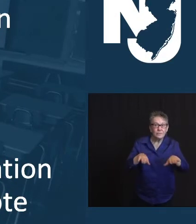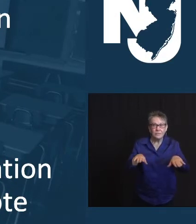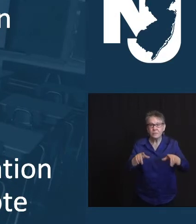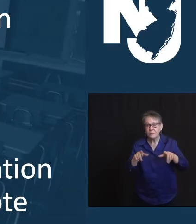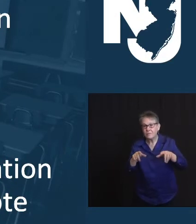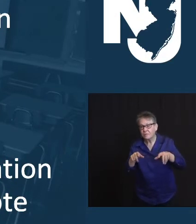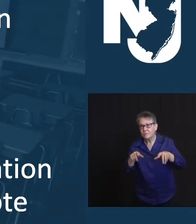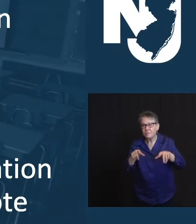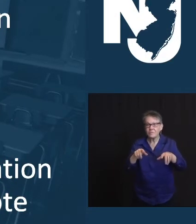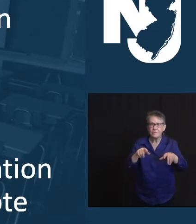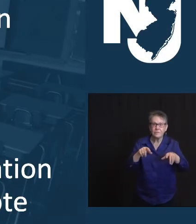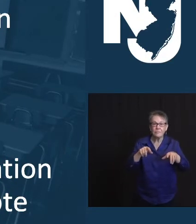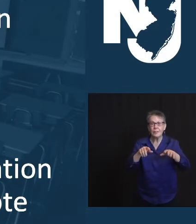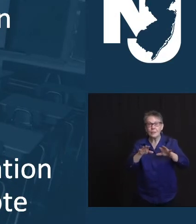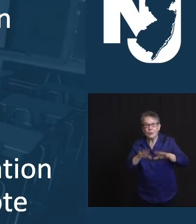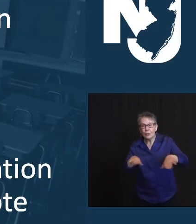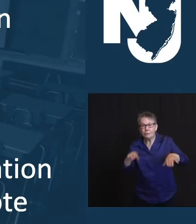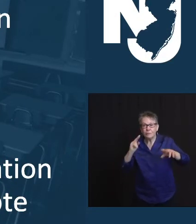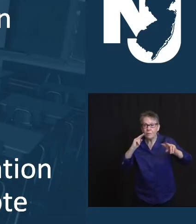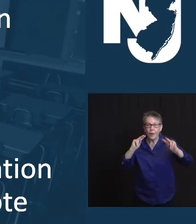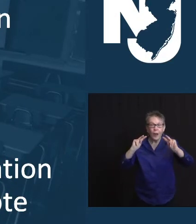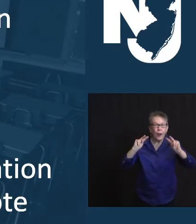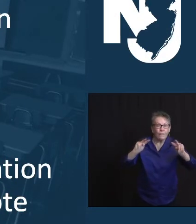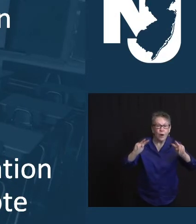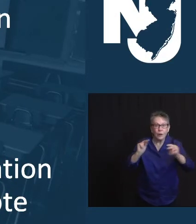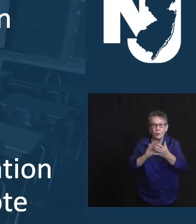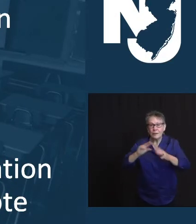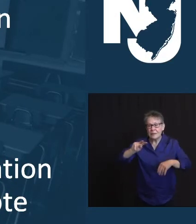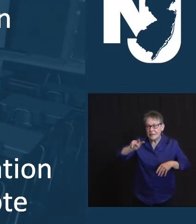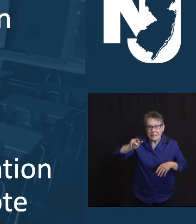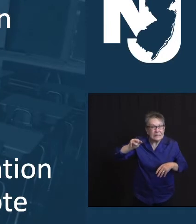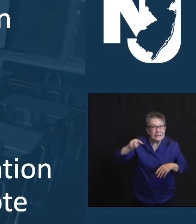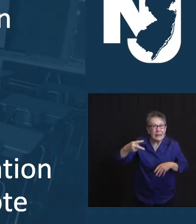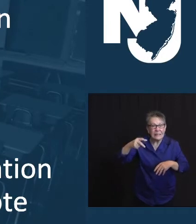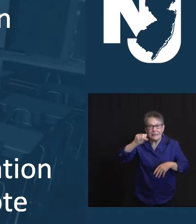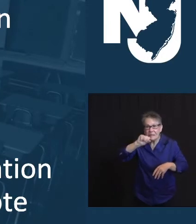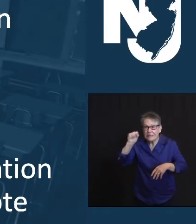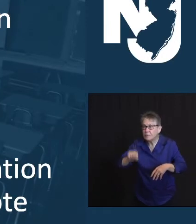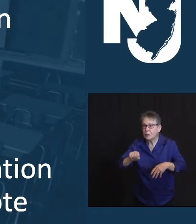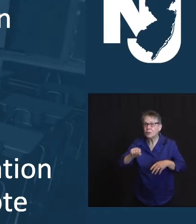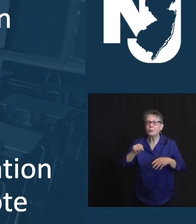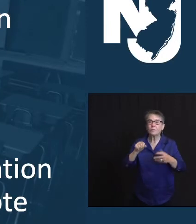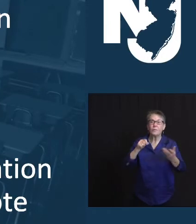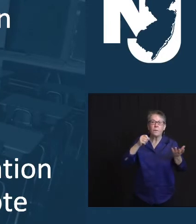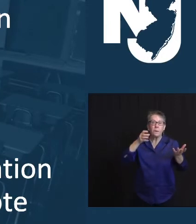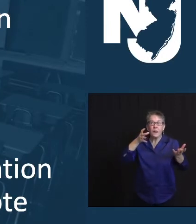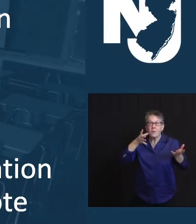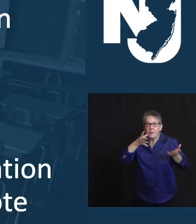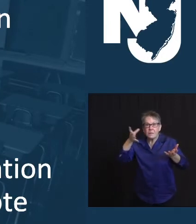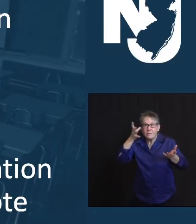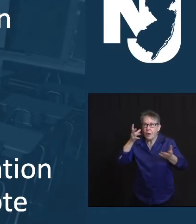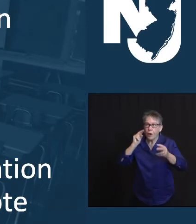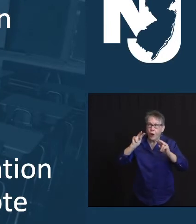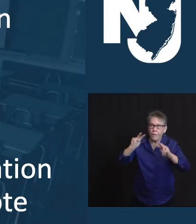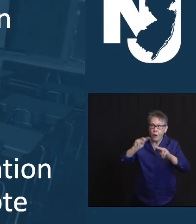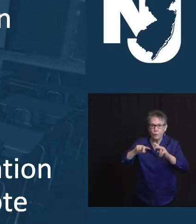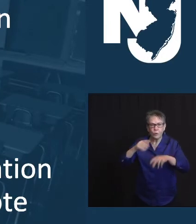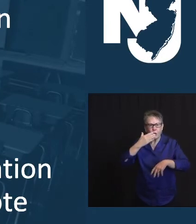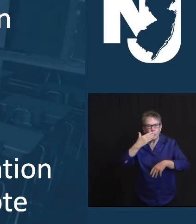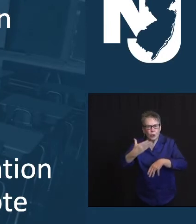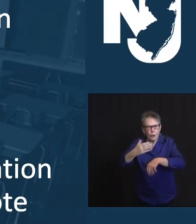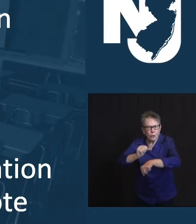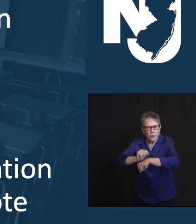officials, moms and dads, I send the same to you and thank you for all that you are doing day in and day out to keep our kids